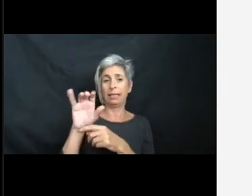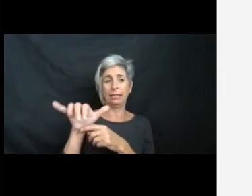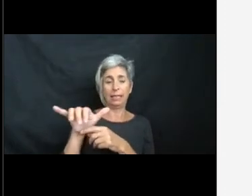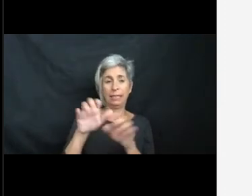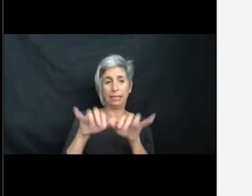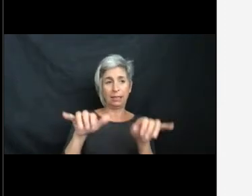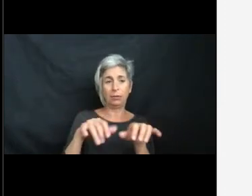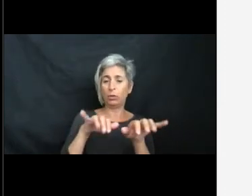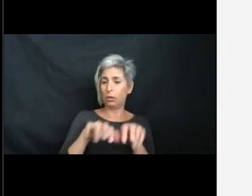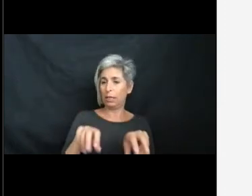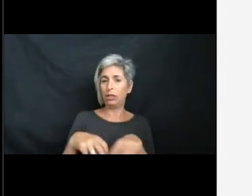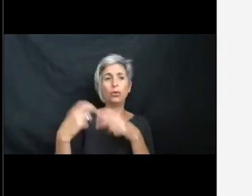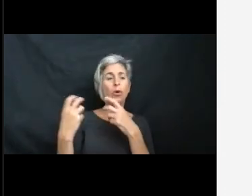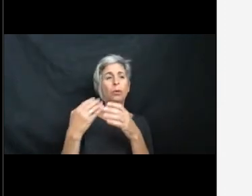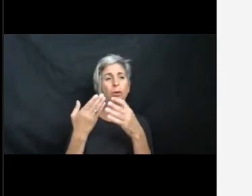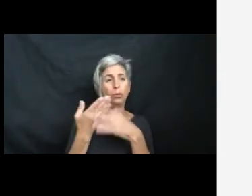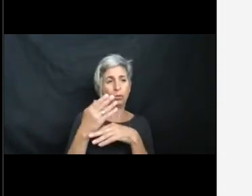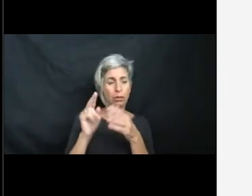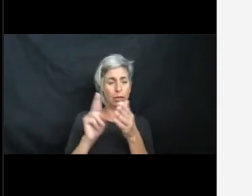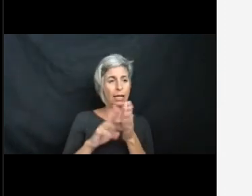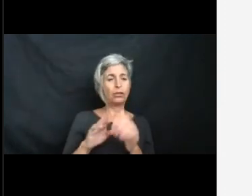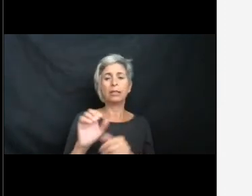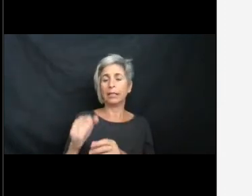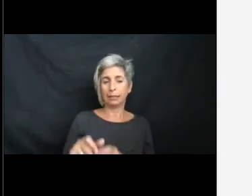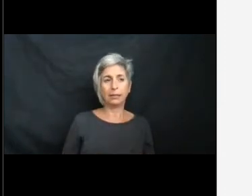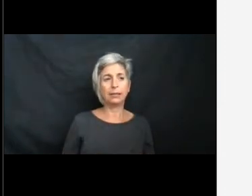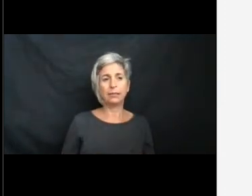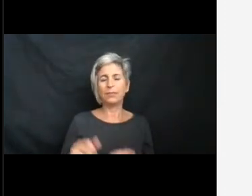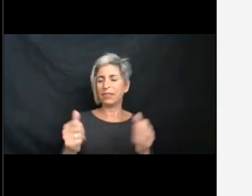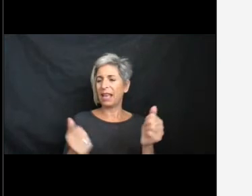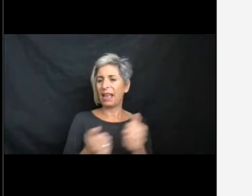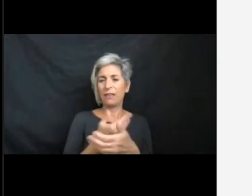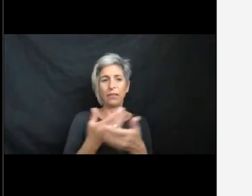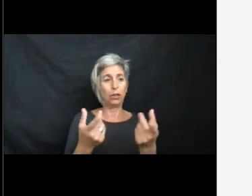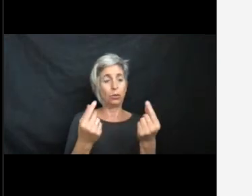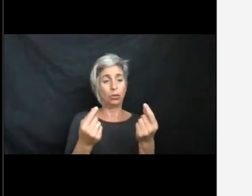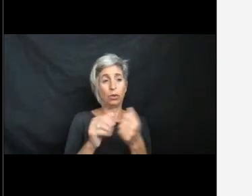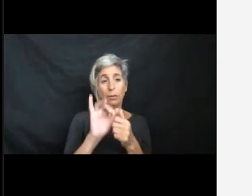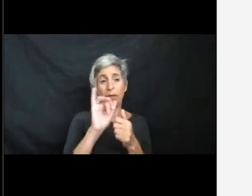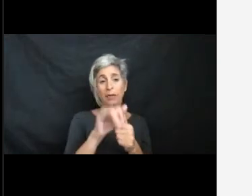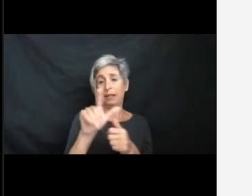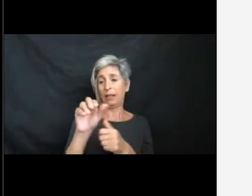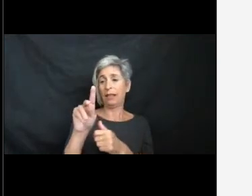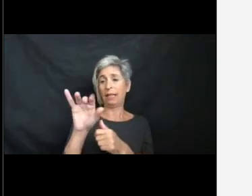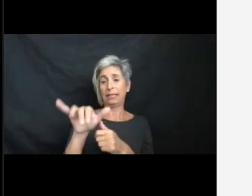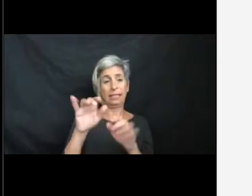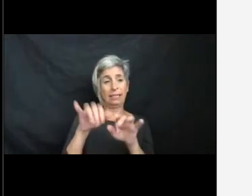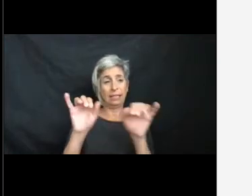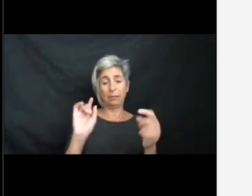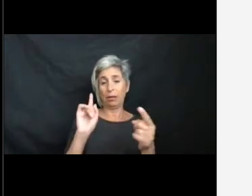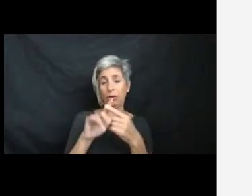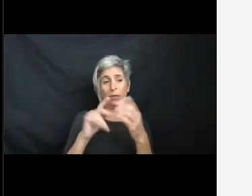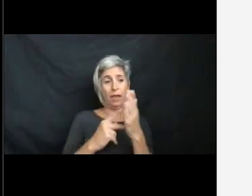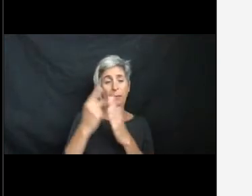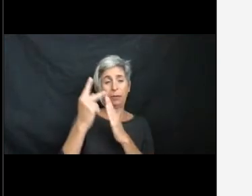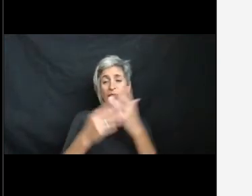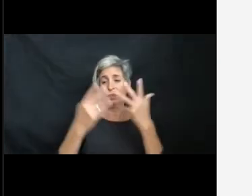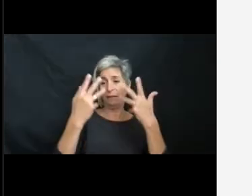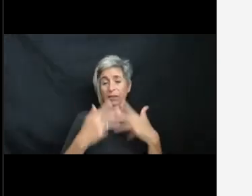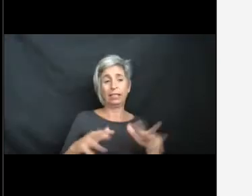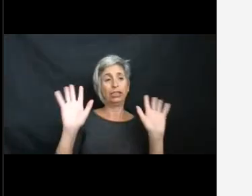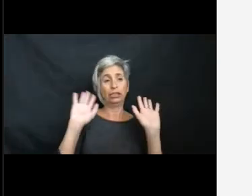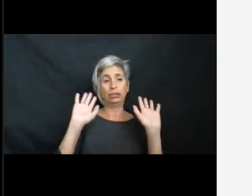upload that change of contractor. Everything that you do would be in that legacy system until that project is completely